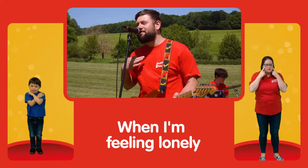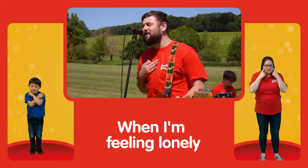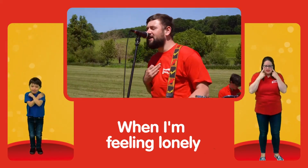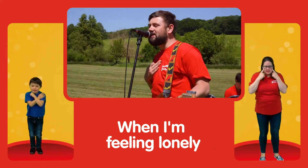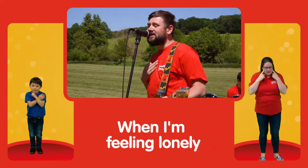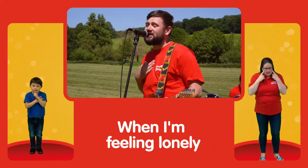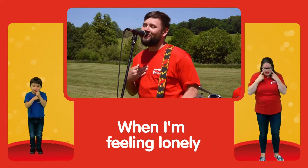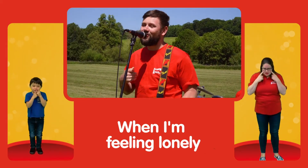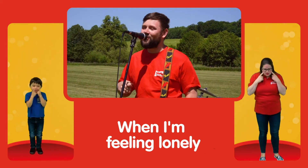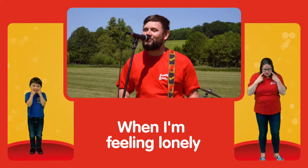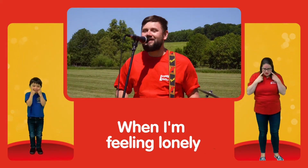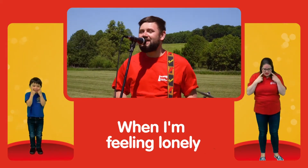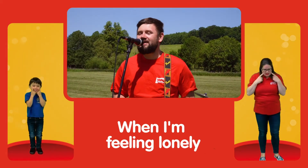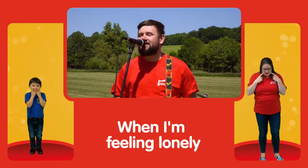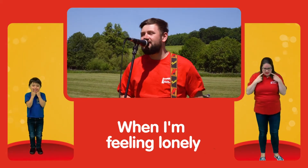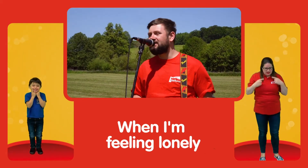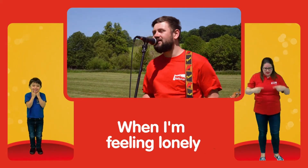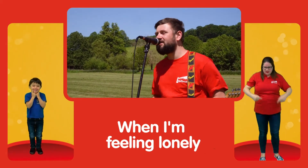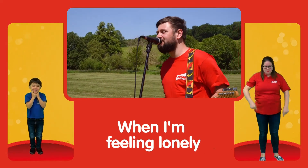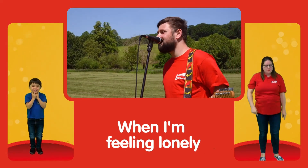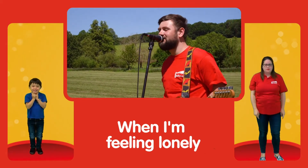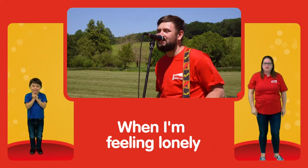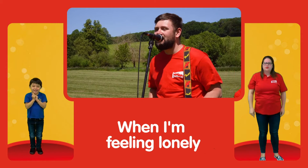When I'm feeling lonely